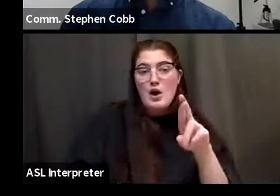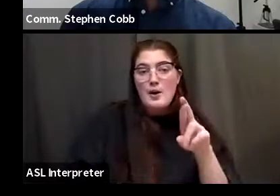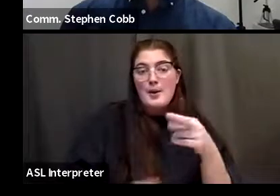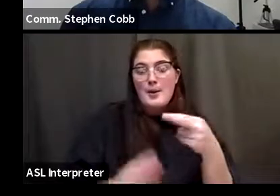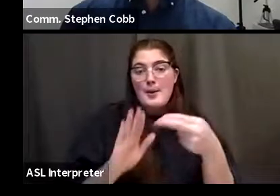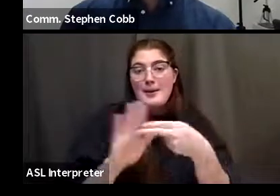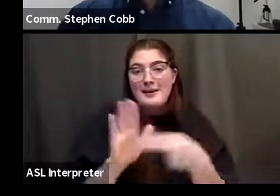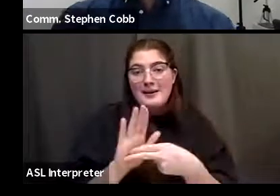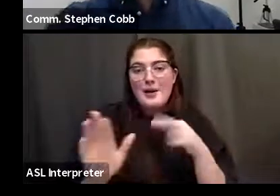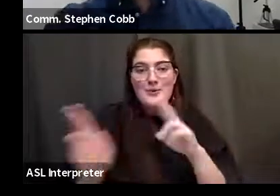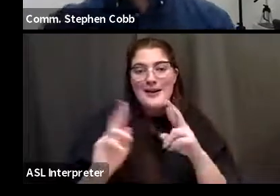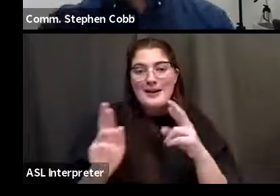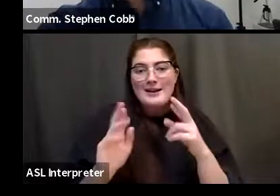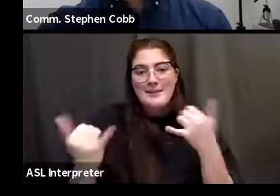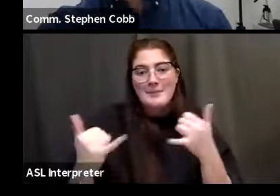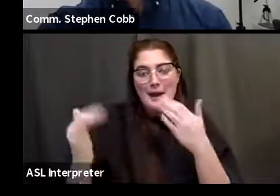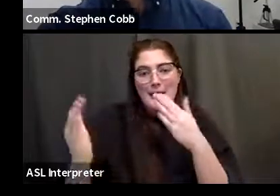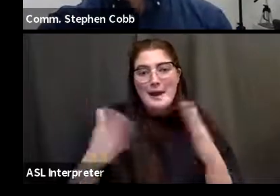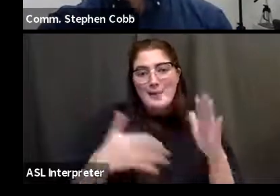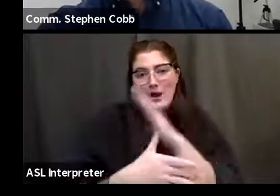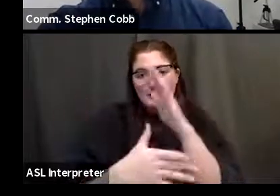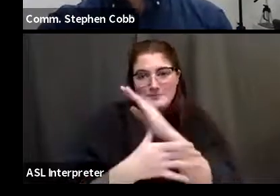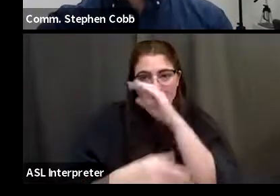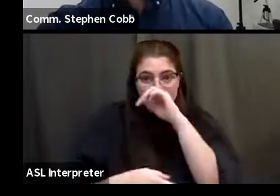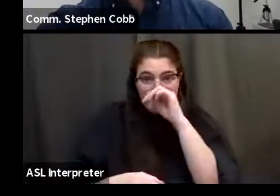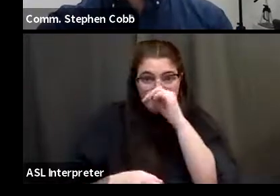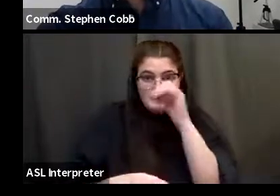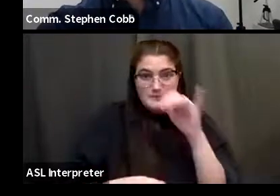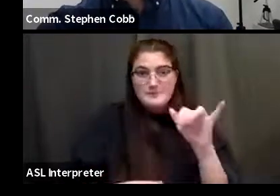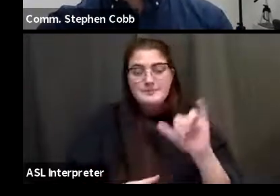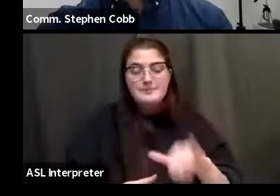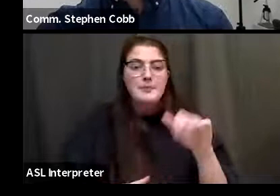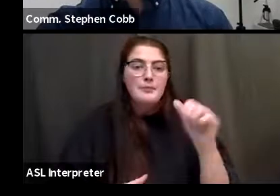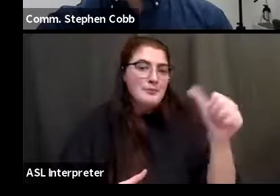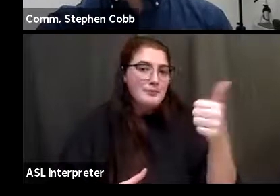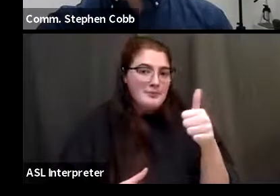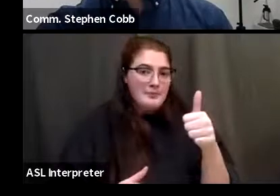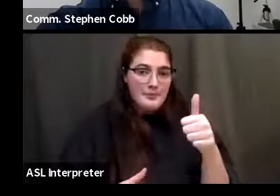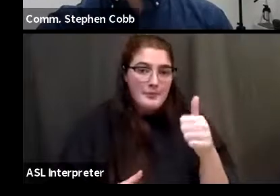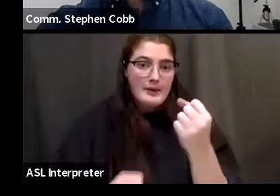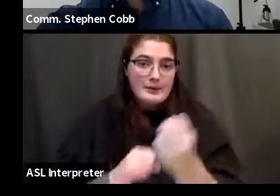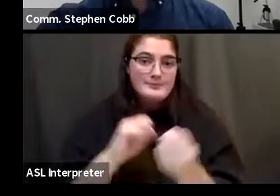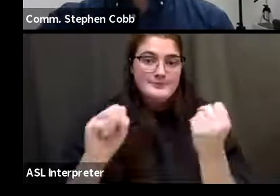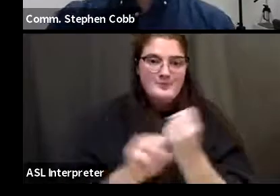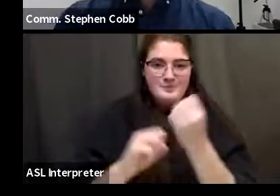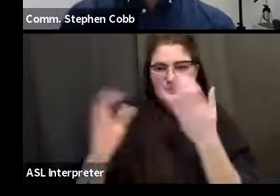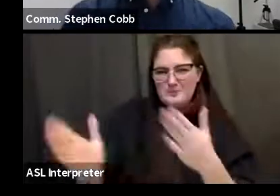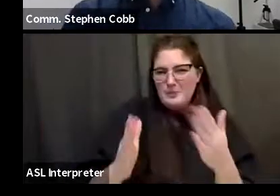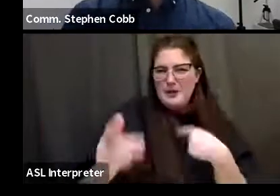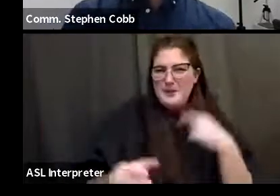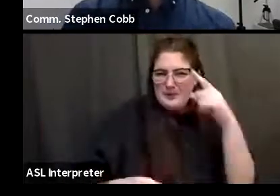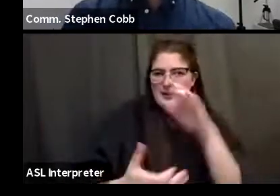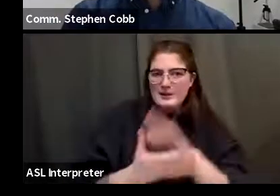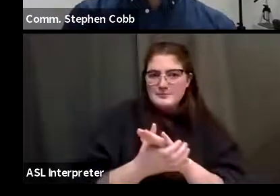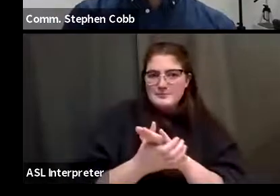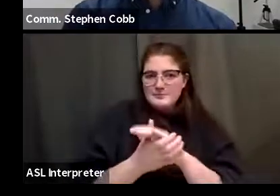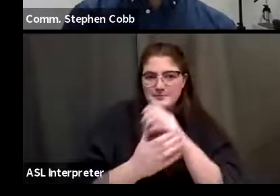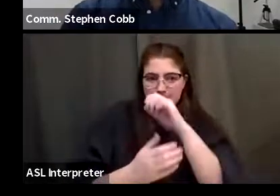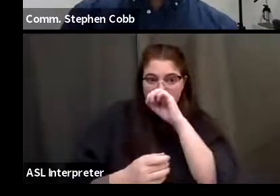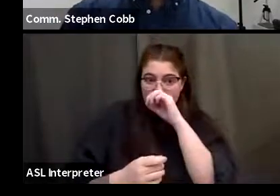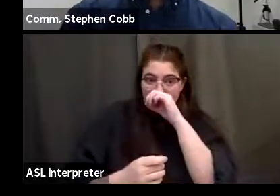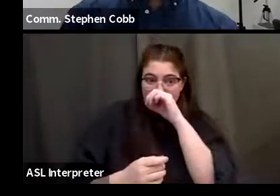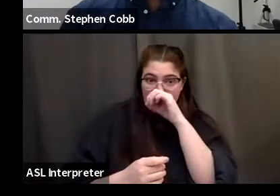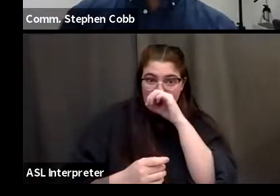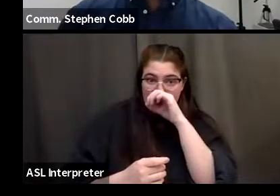Play priorities, which is the 10-year, Ready to Play is what the 10-year plan, I believe, is called for